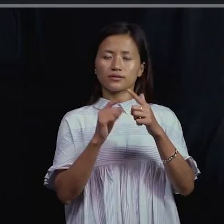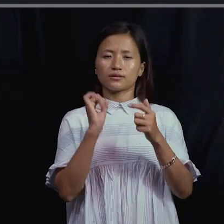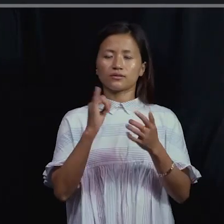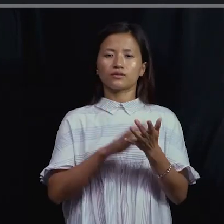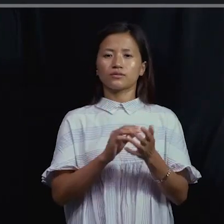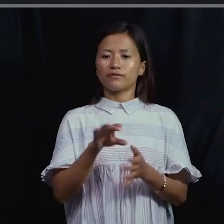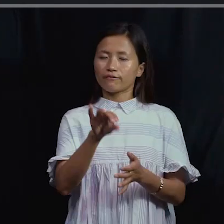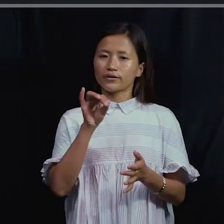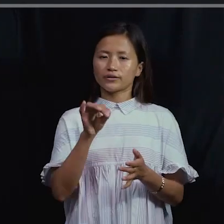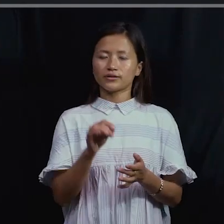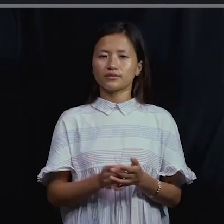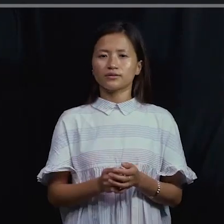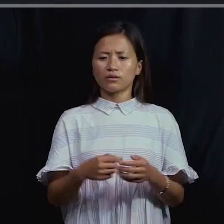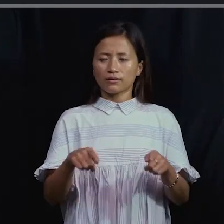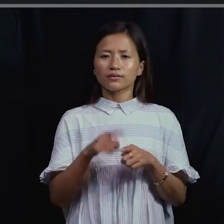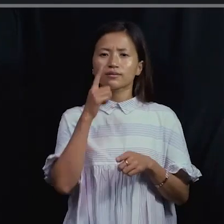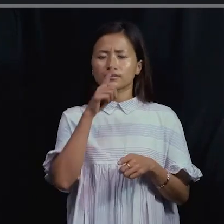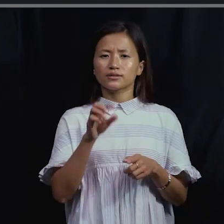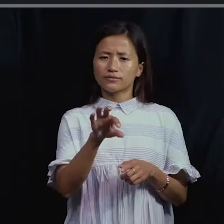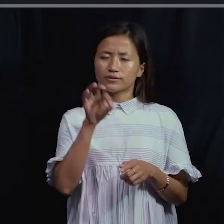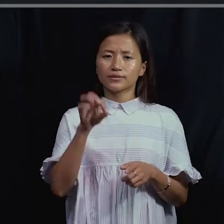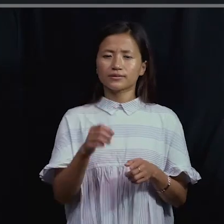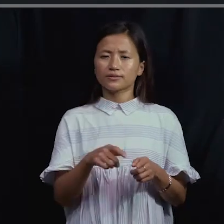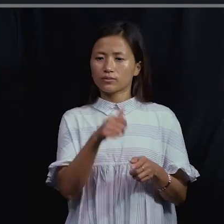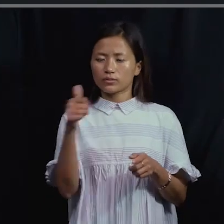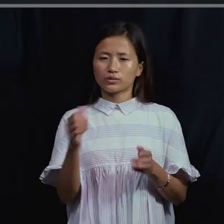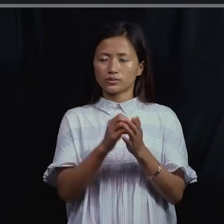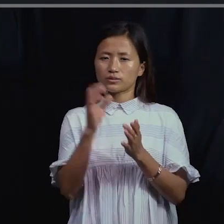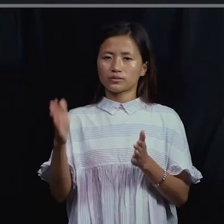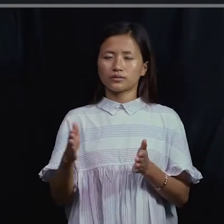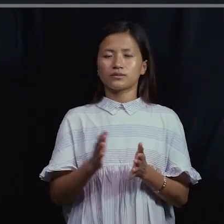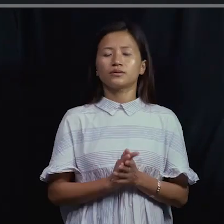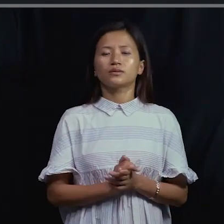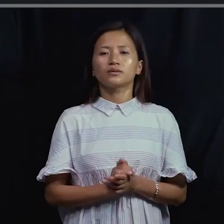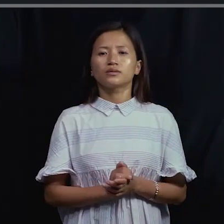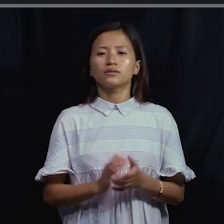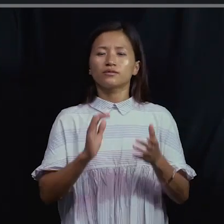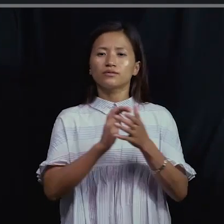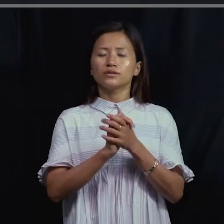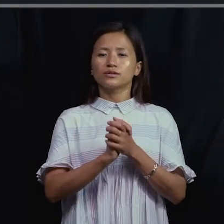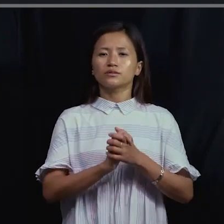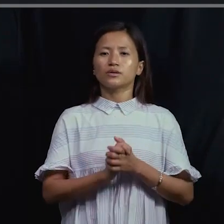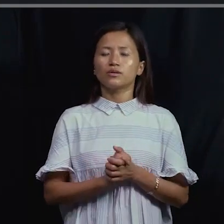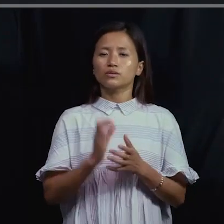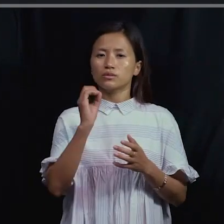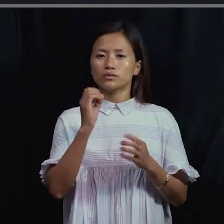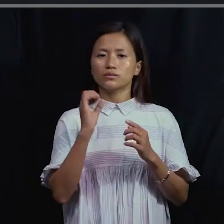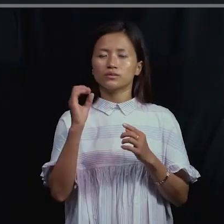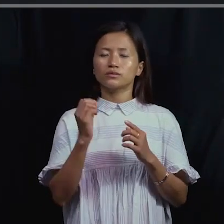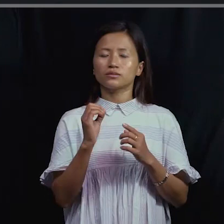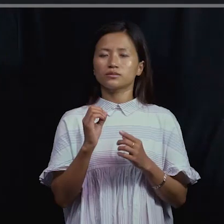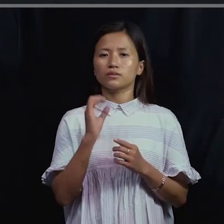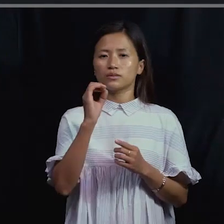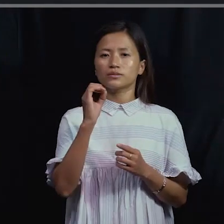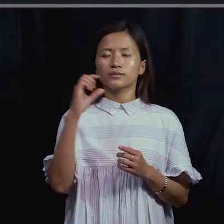finding boys attractive, right? So that is opposite attraction, okay? And then friendship also occurs. You try to make